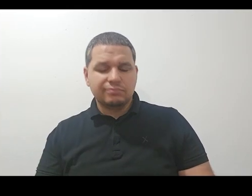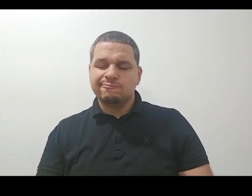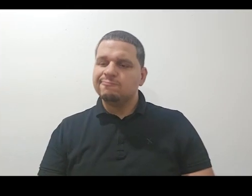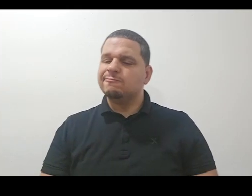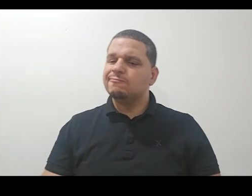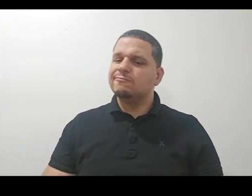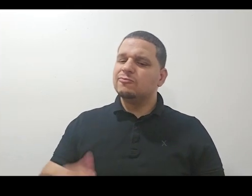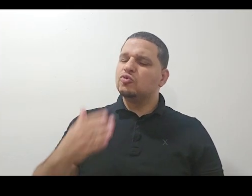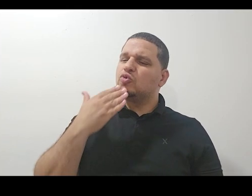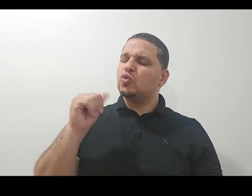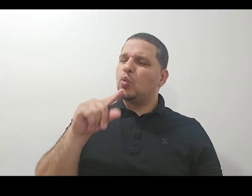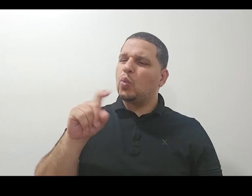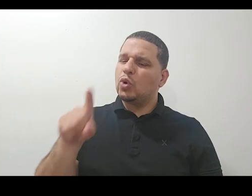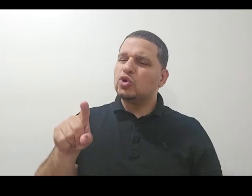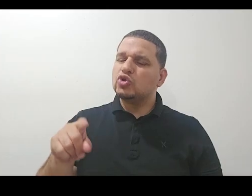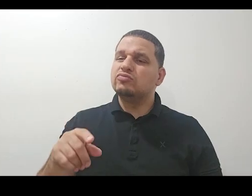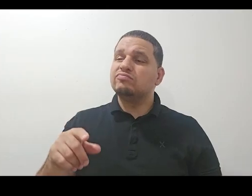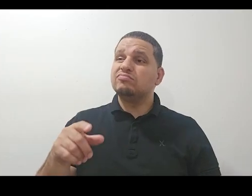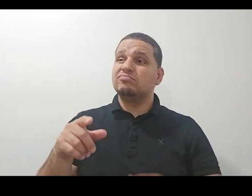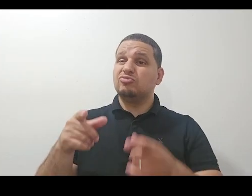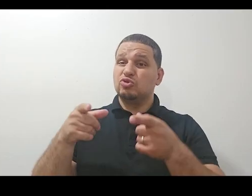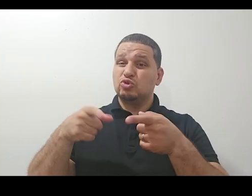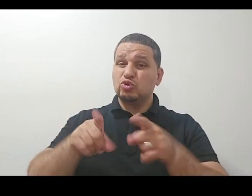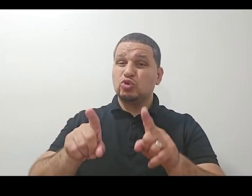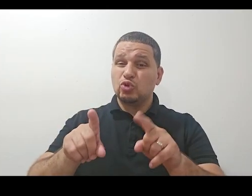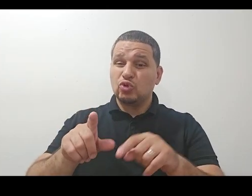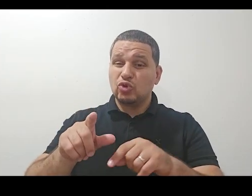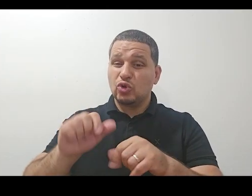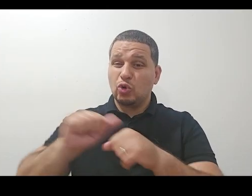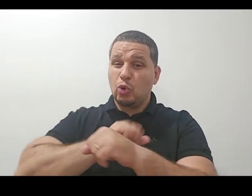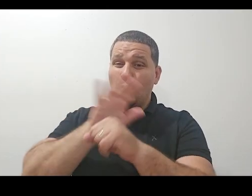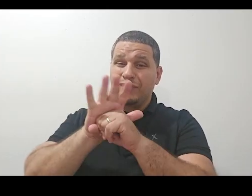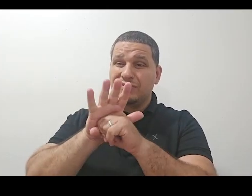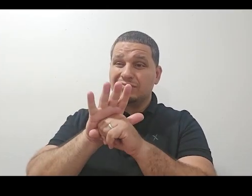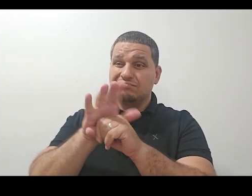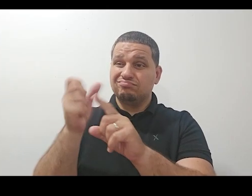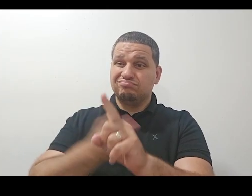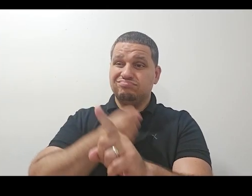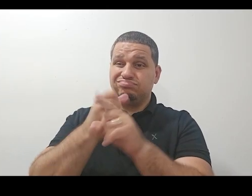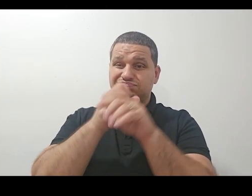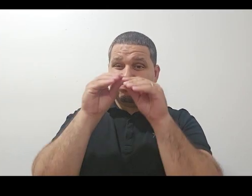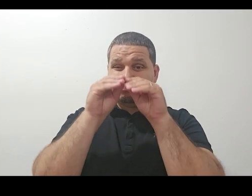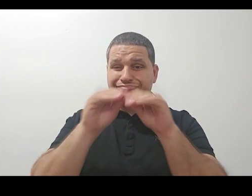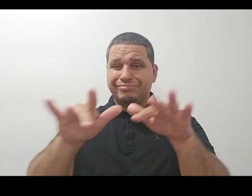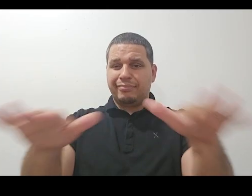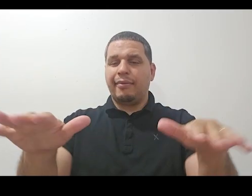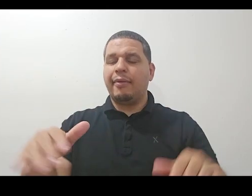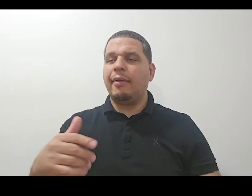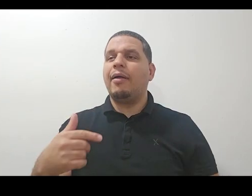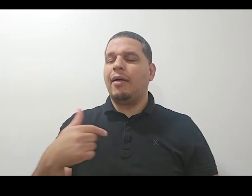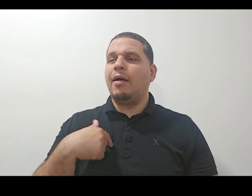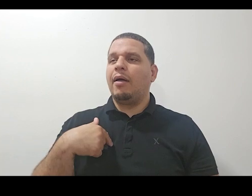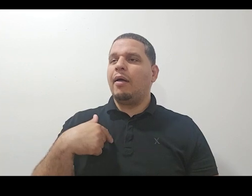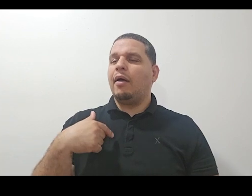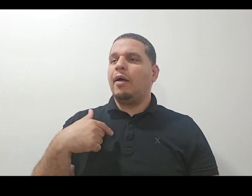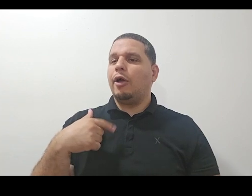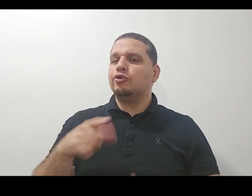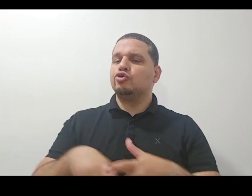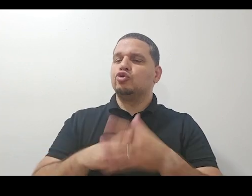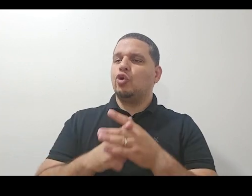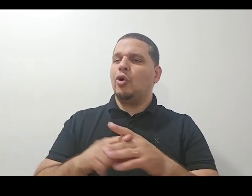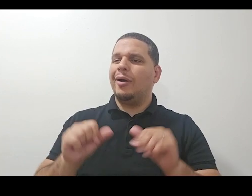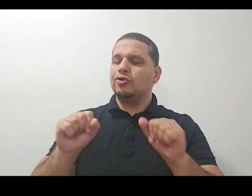good question, Ione. During the height of COVID, I had picked up a new